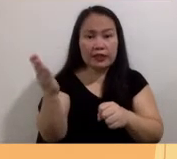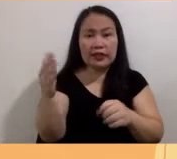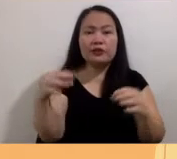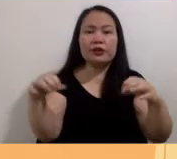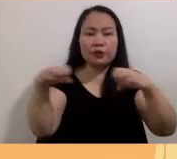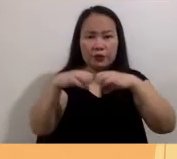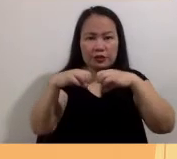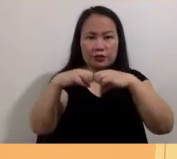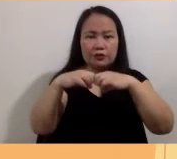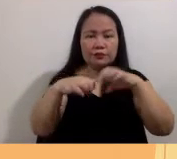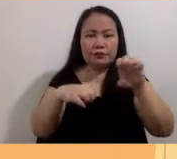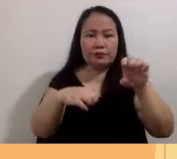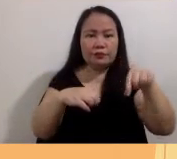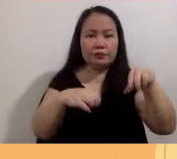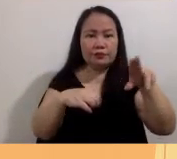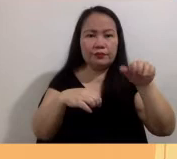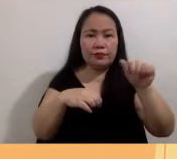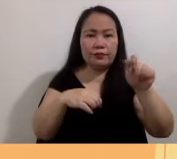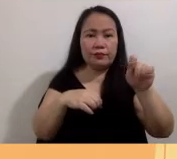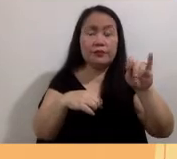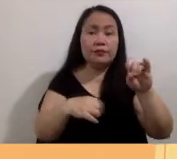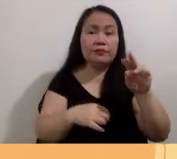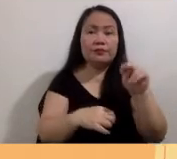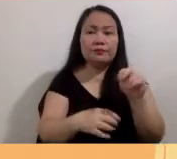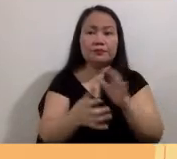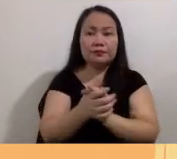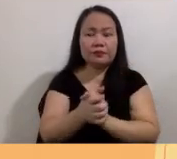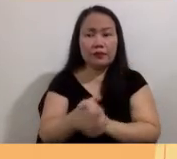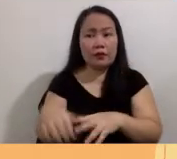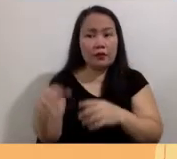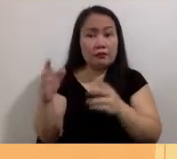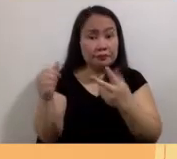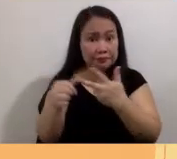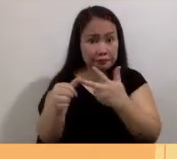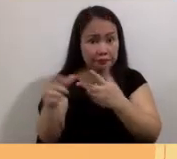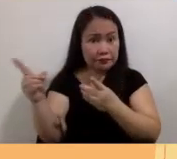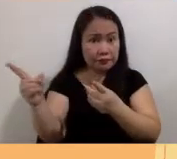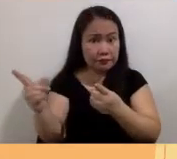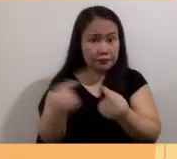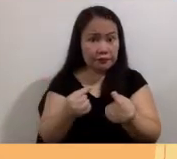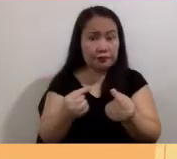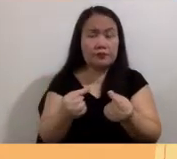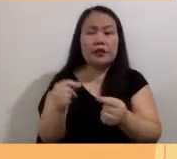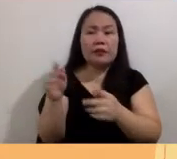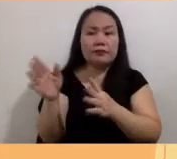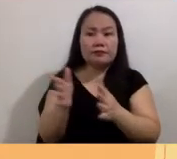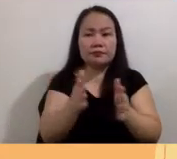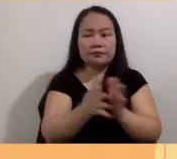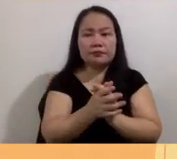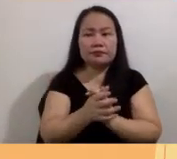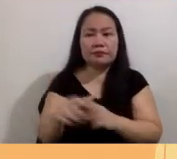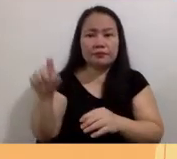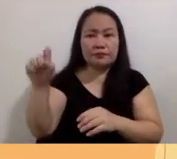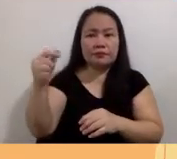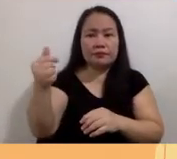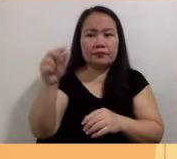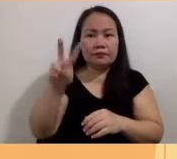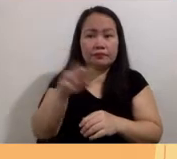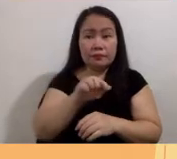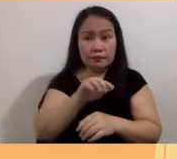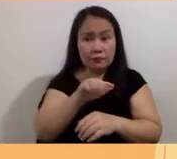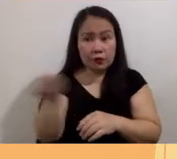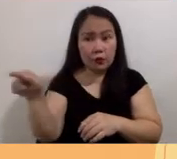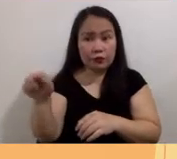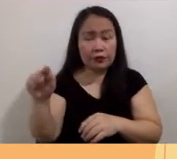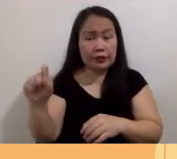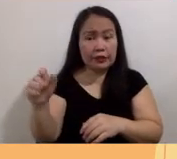equation. Alright. So, carry out the plan. Let us solve. So, we have x plus 2 over x plus 3